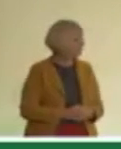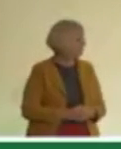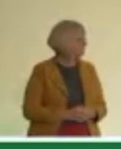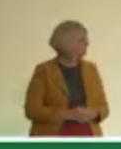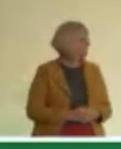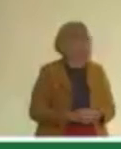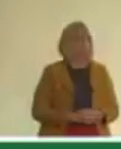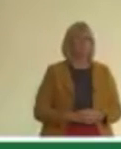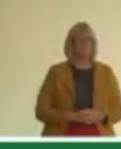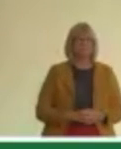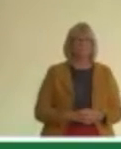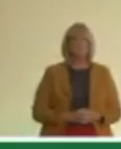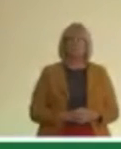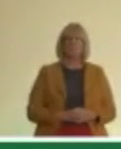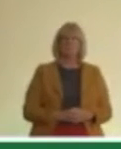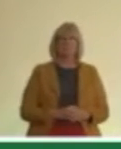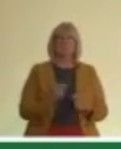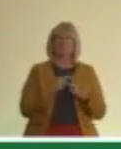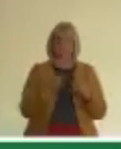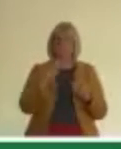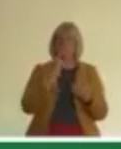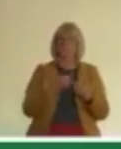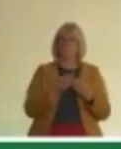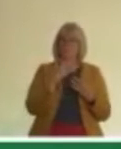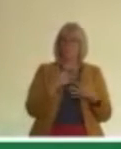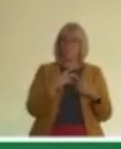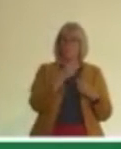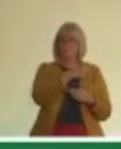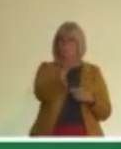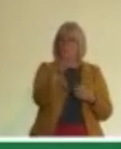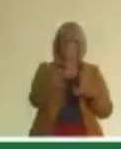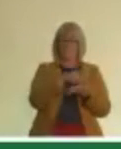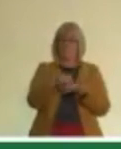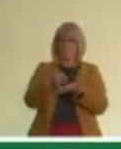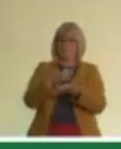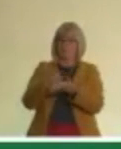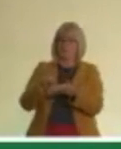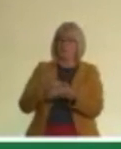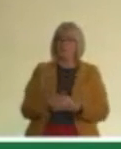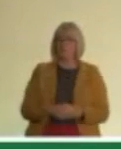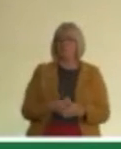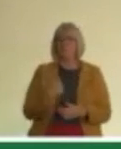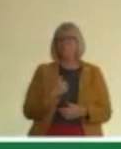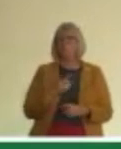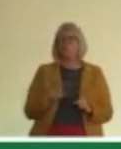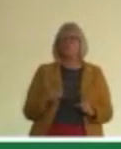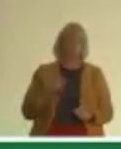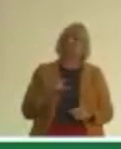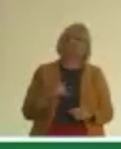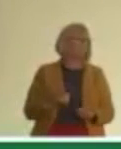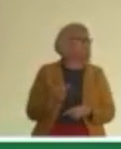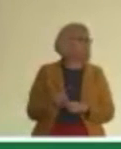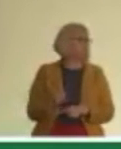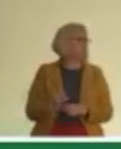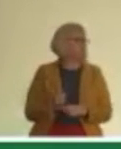These decisions will be in voters' hands, and we will not take a single vote complacently. Let us know, though, this is more than just 4